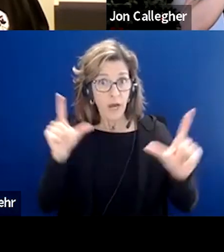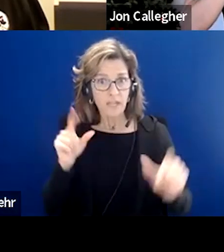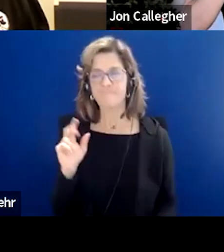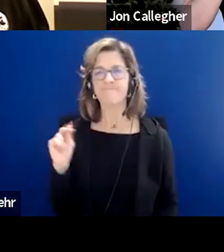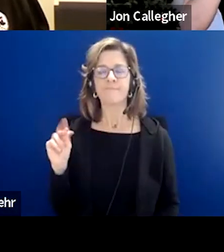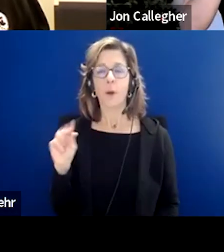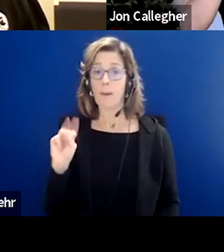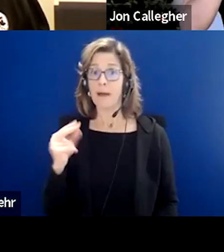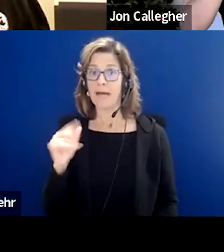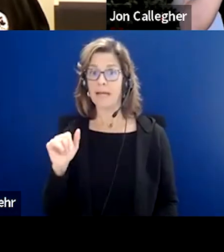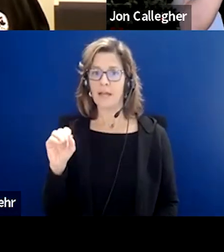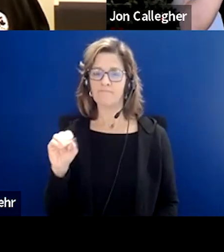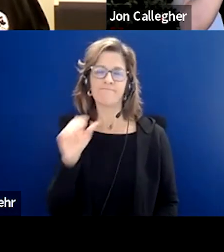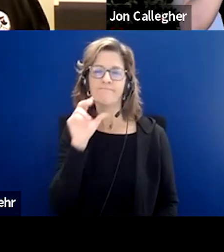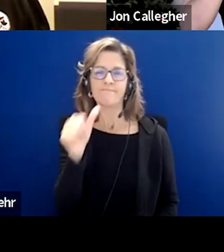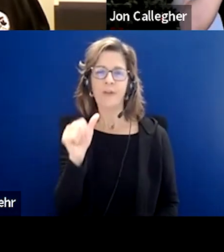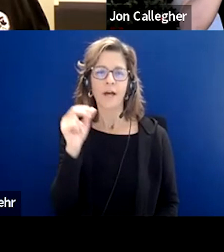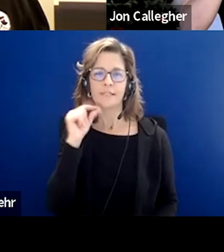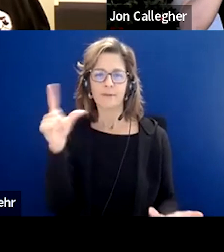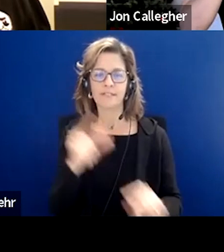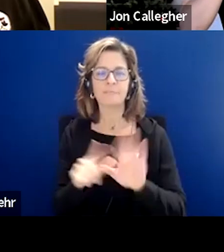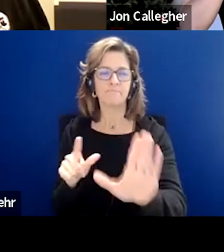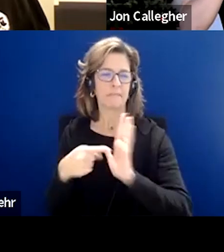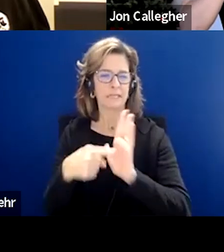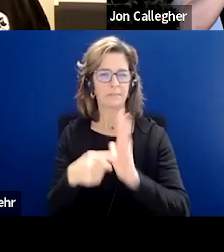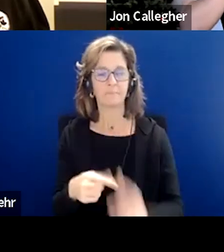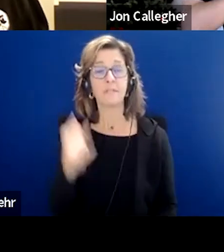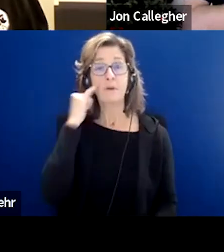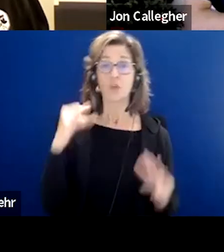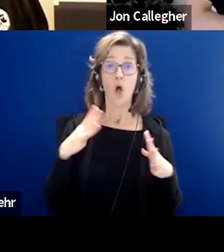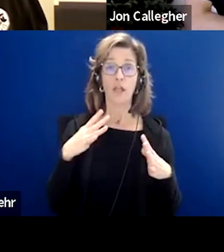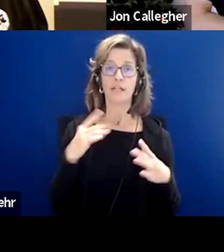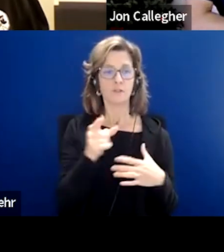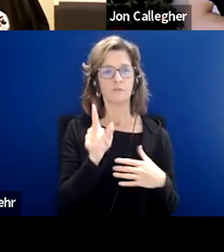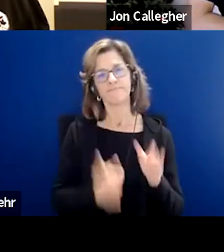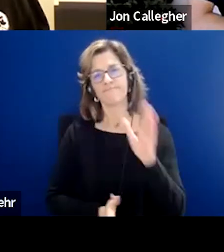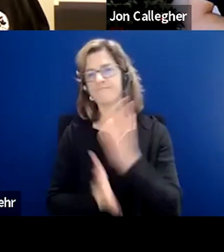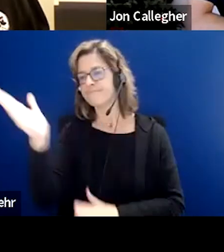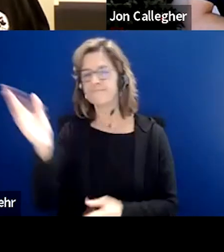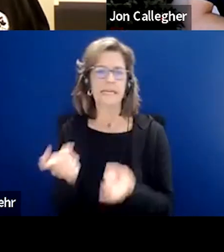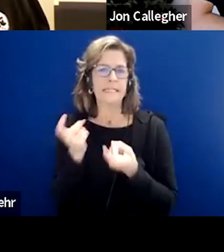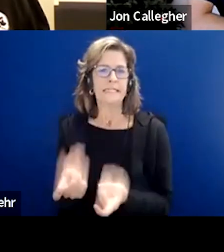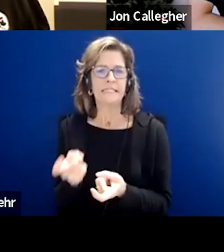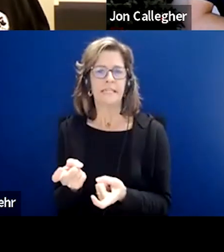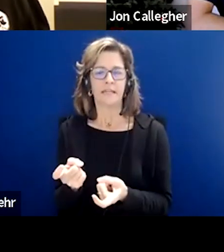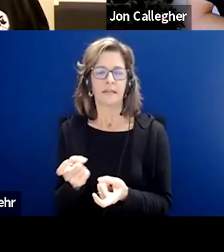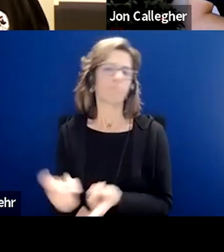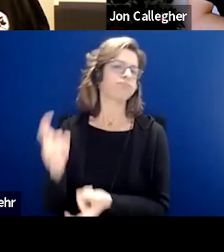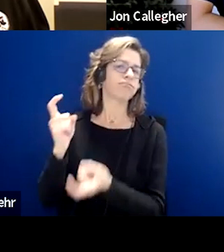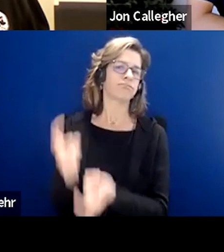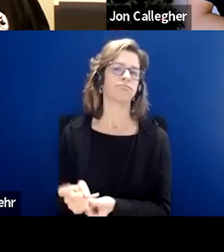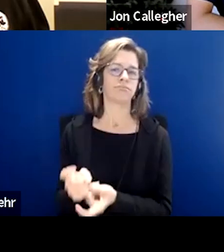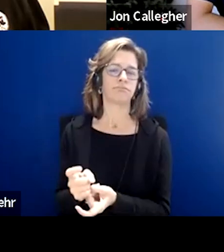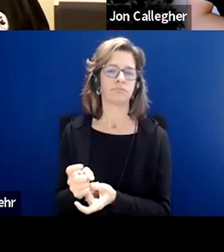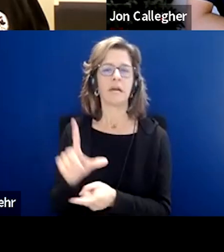So you go skiing on the holidays and you break your leg. You're in a cast for 6 weeks,